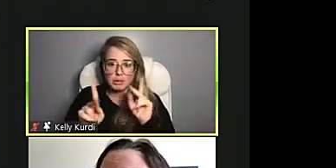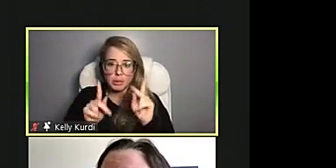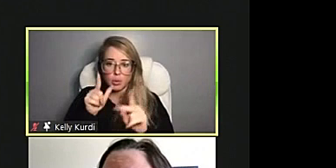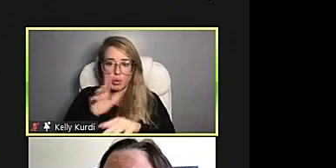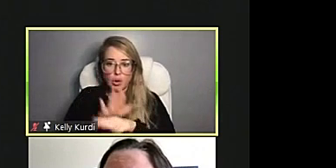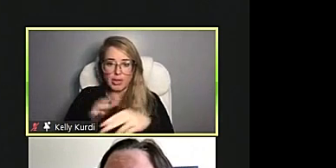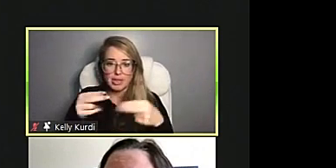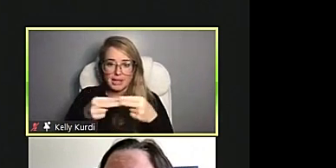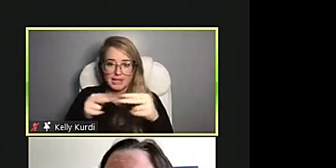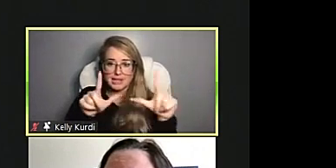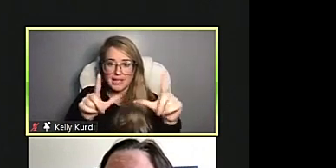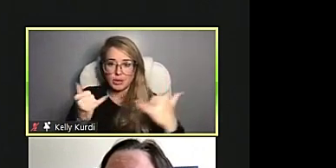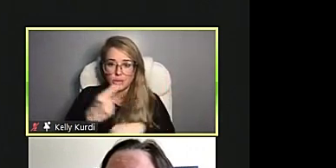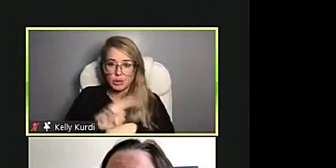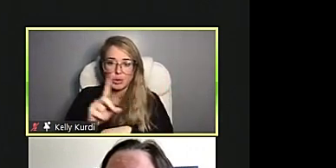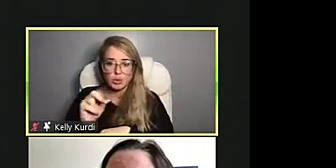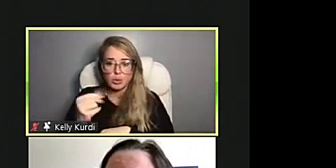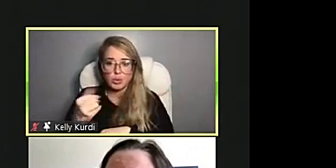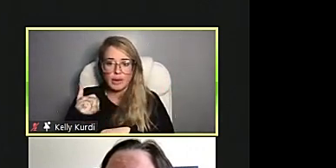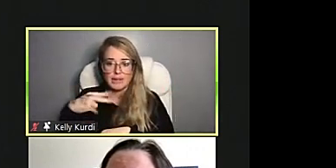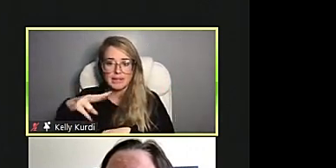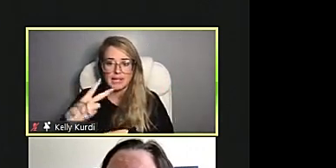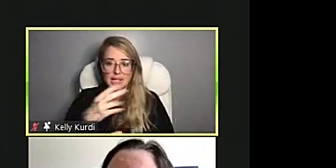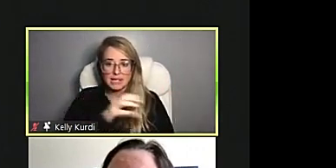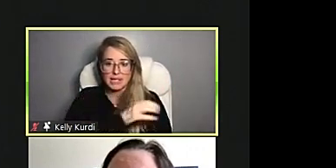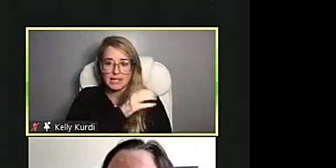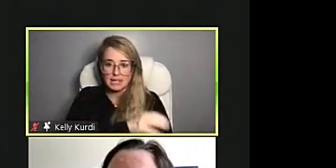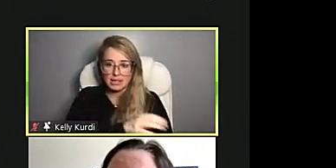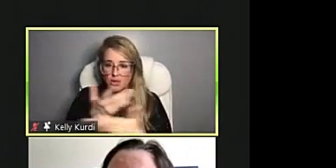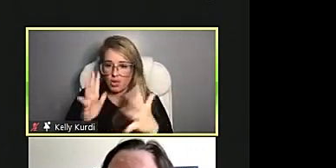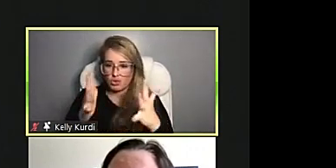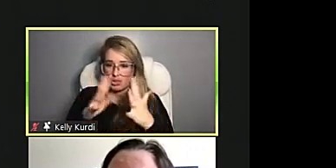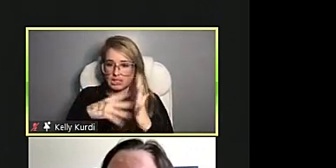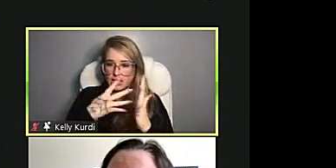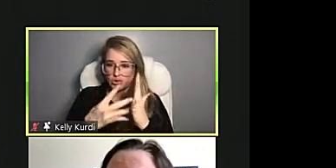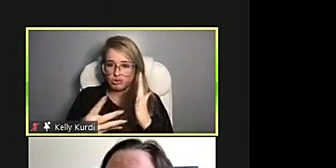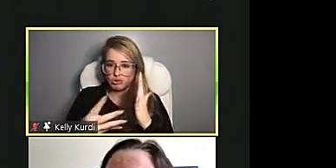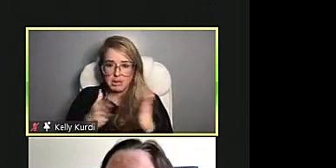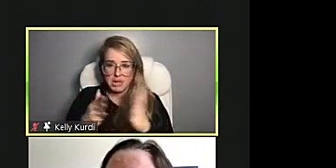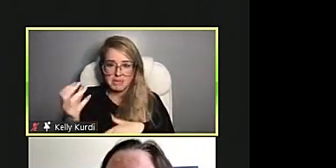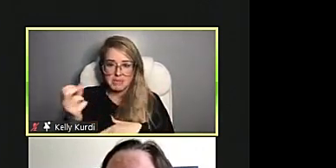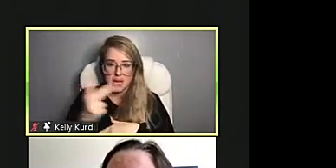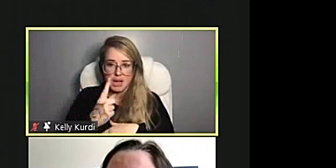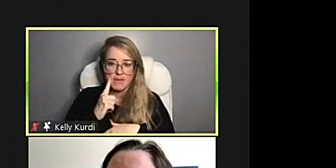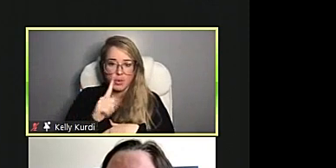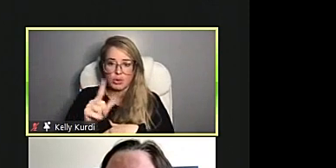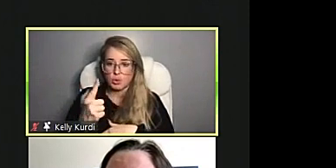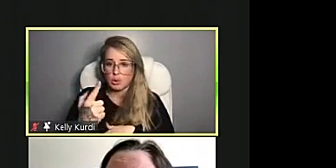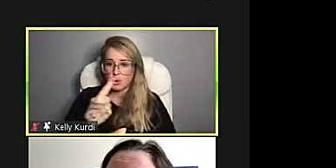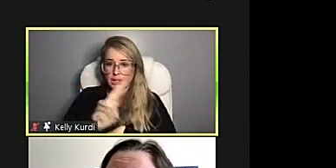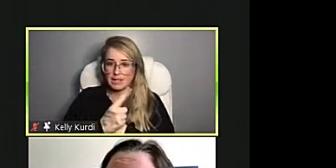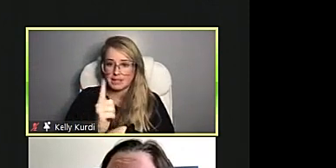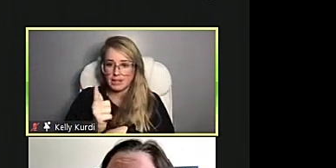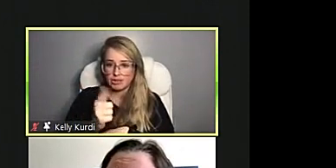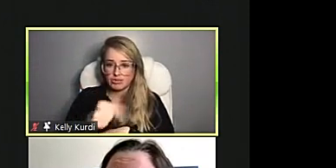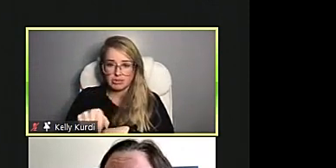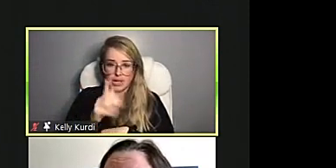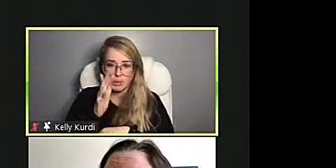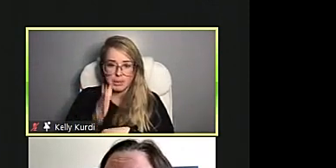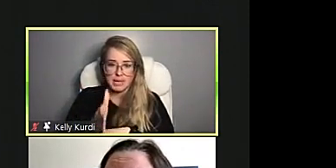slide today, do have a second clinic already scheduled for 21 days later, and they would